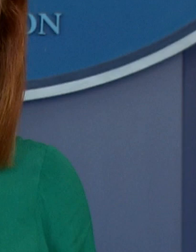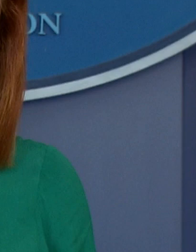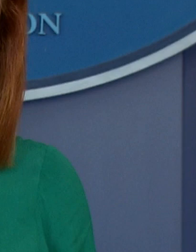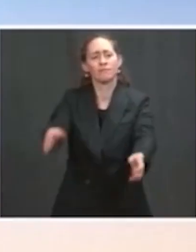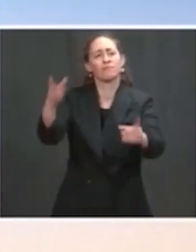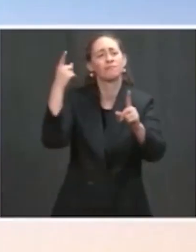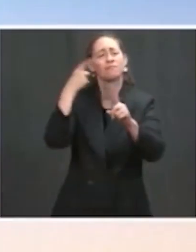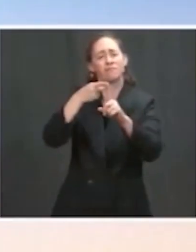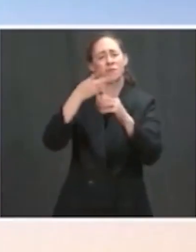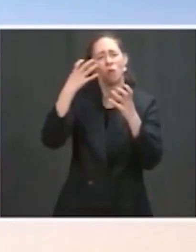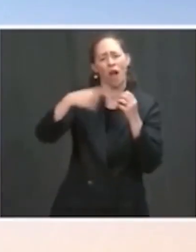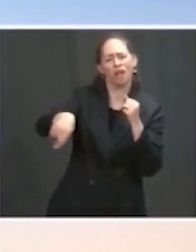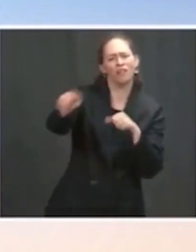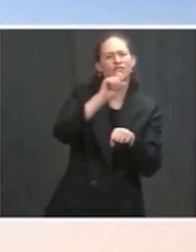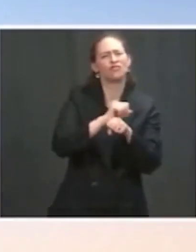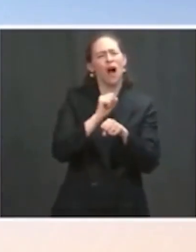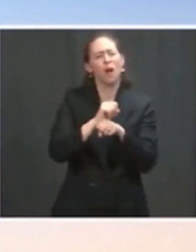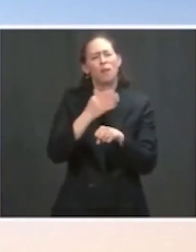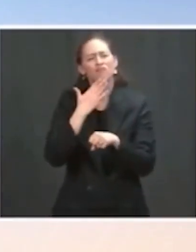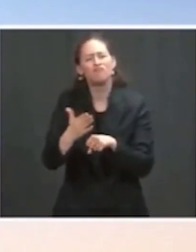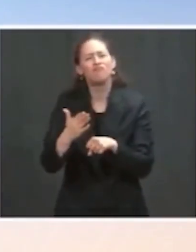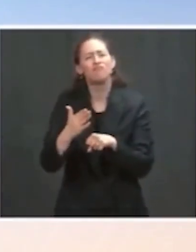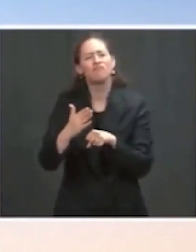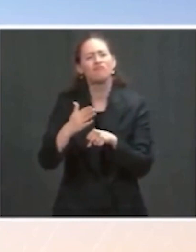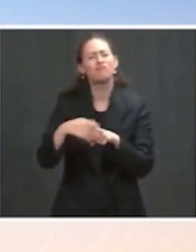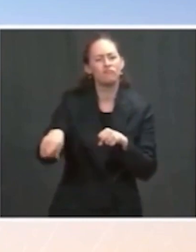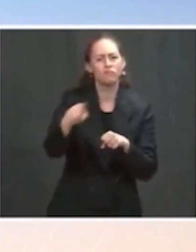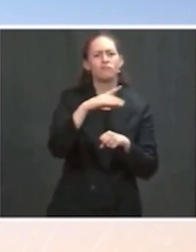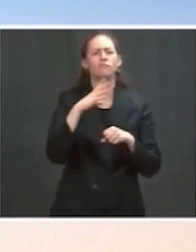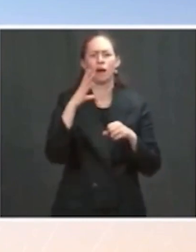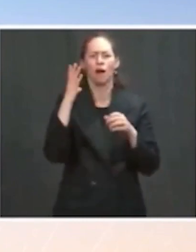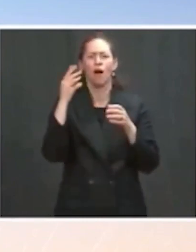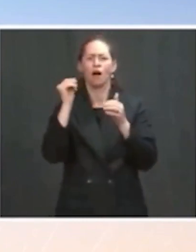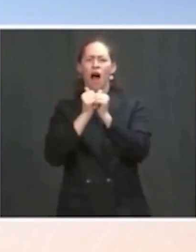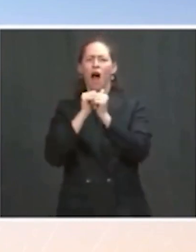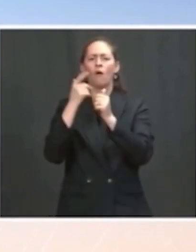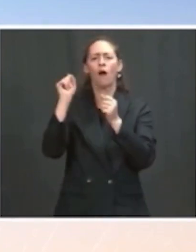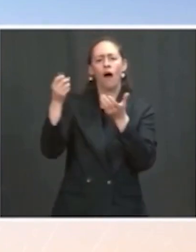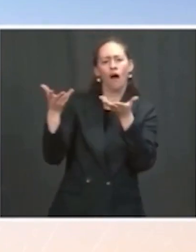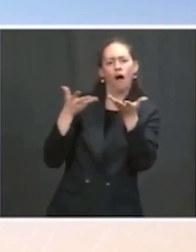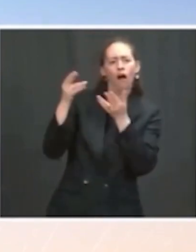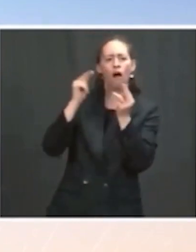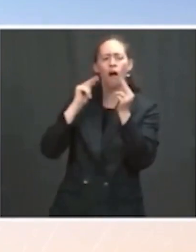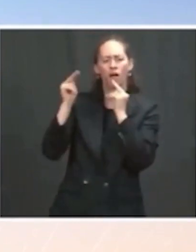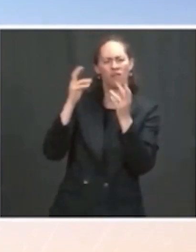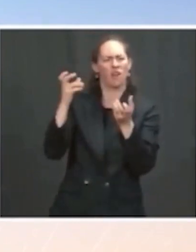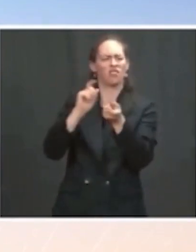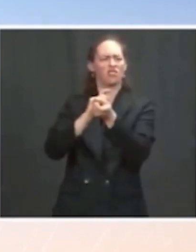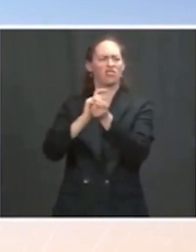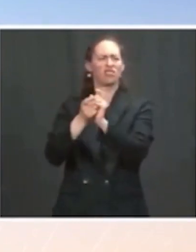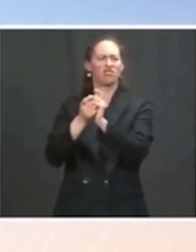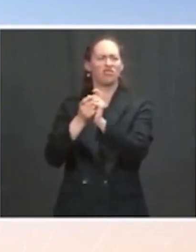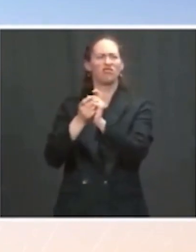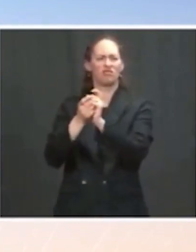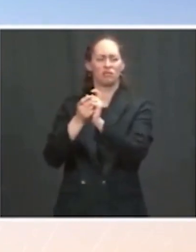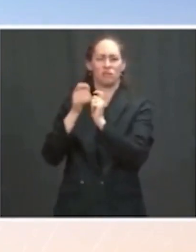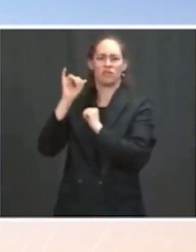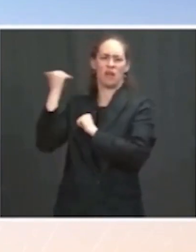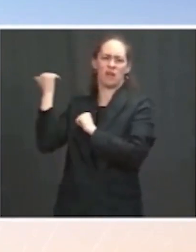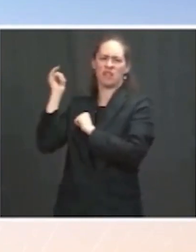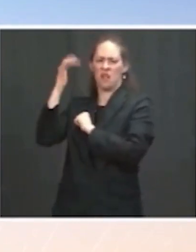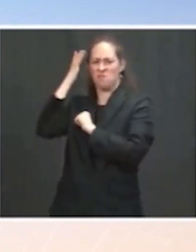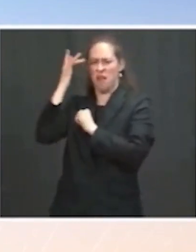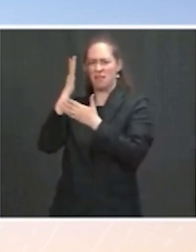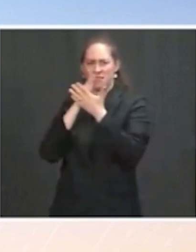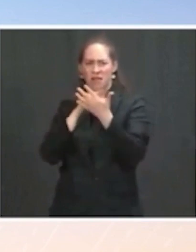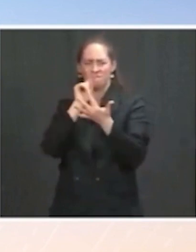Watch this clip. Employment only rose by about 266,000 jobs in April out of 7.4 million or so job openings. How does the White House